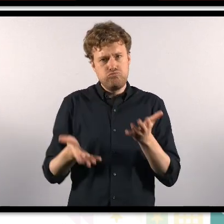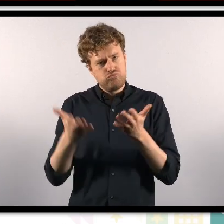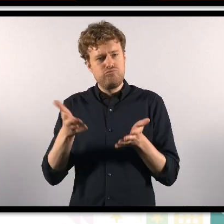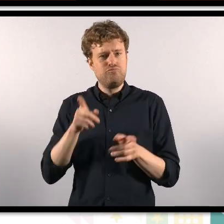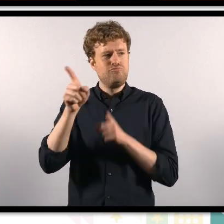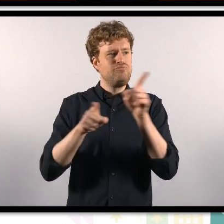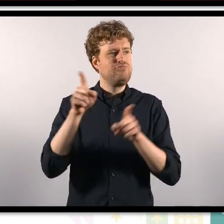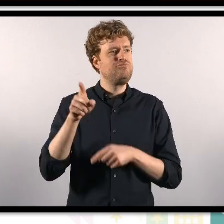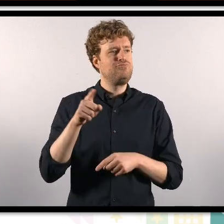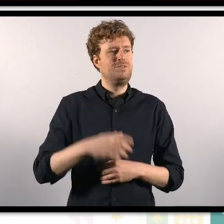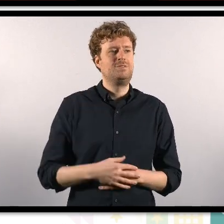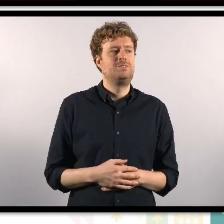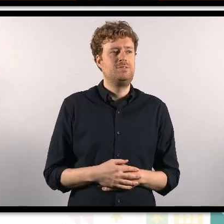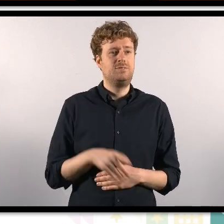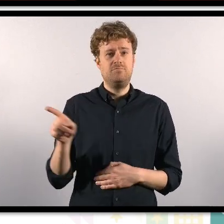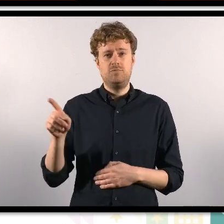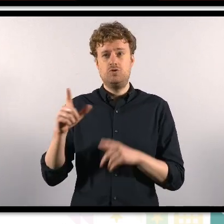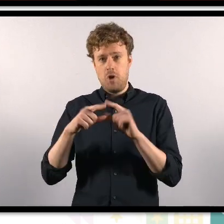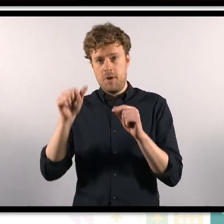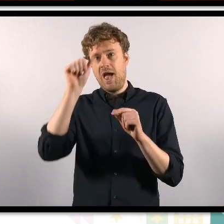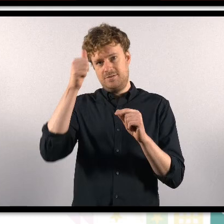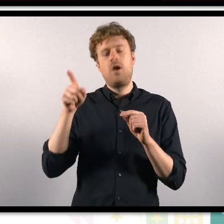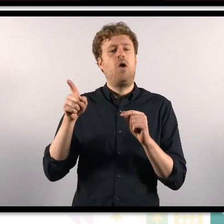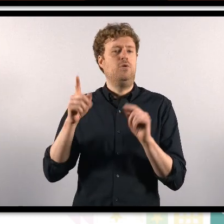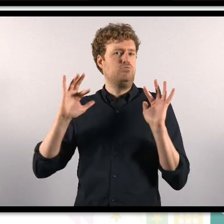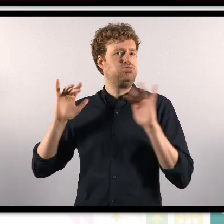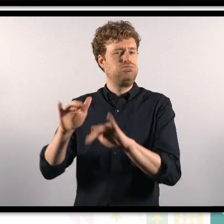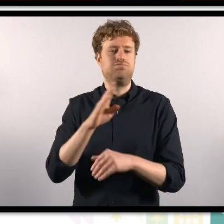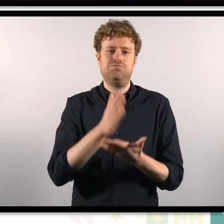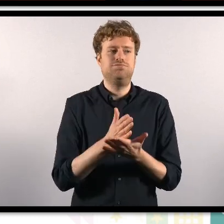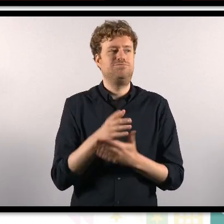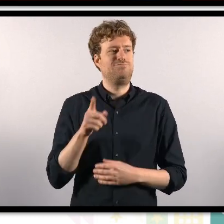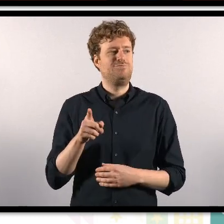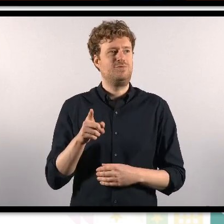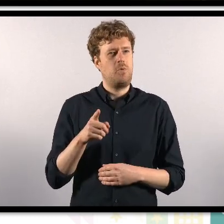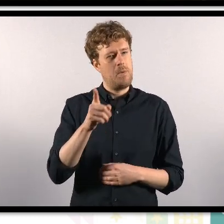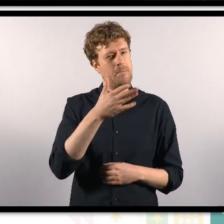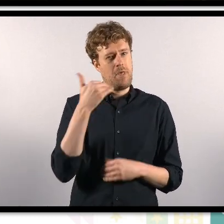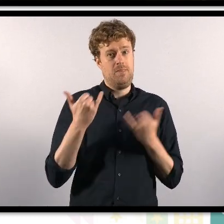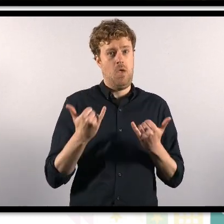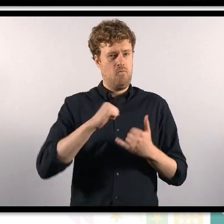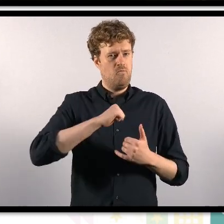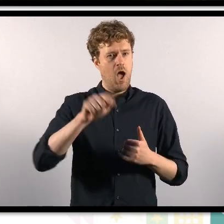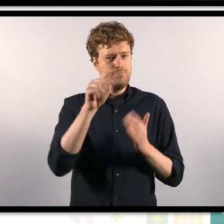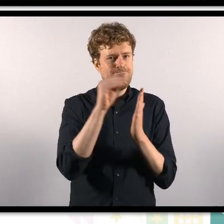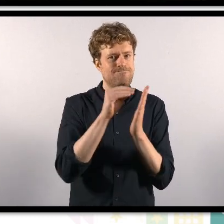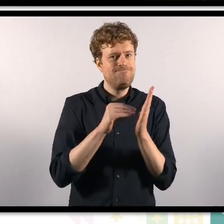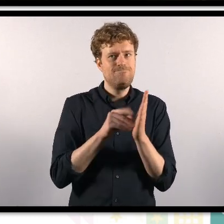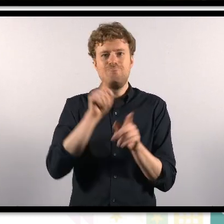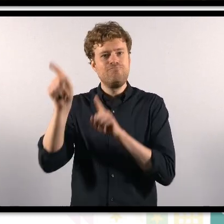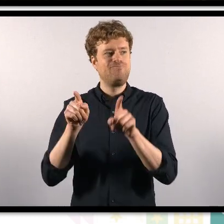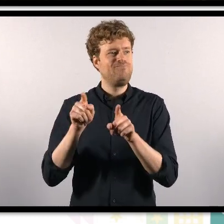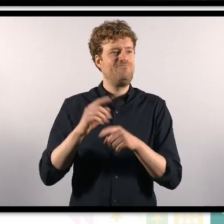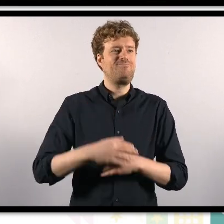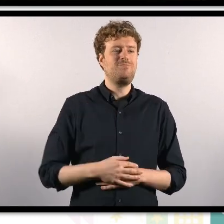is a big kind of keynote stage, we are planning further in advance. So as I mentioned before, next year for KubeCon, we're going